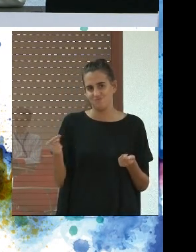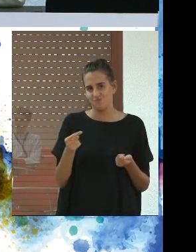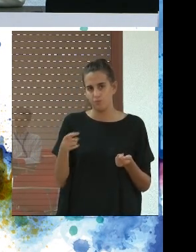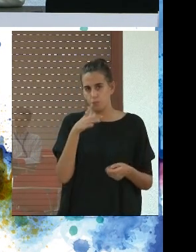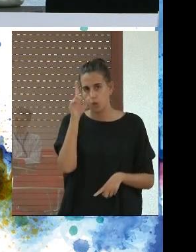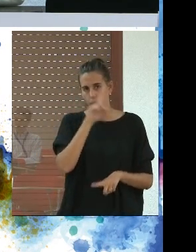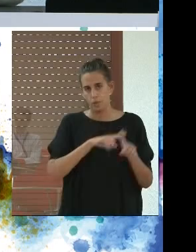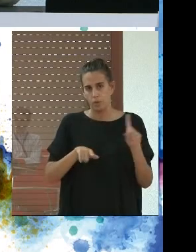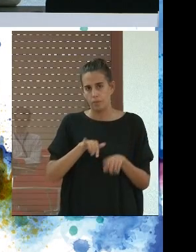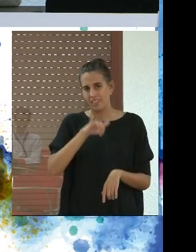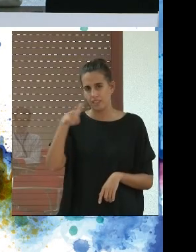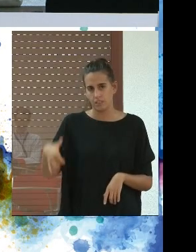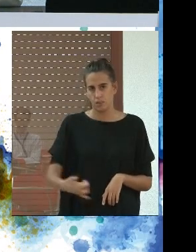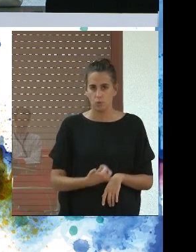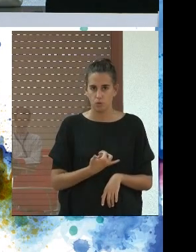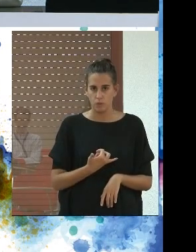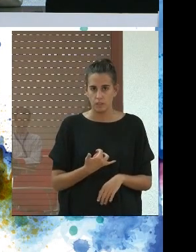And it seems to be more efficient.